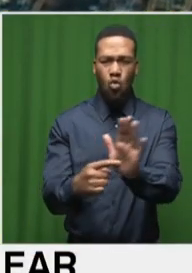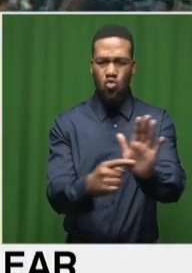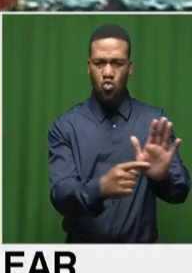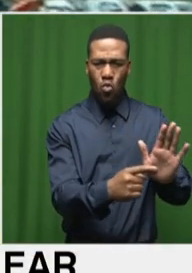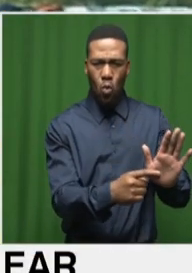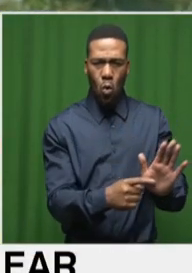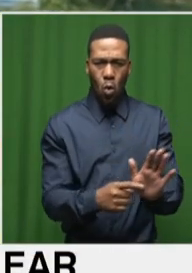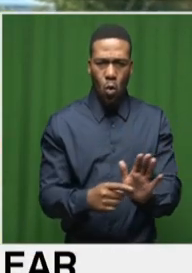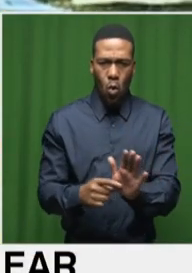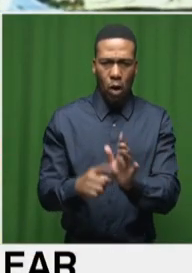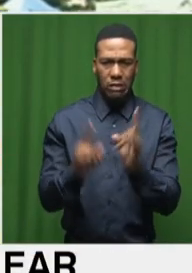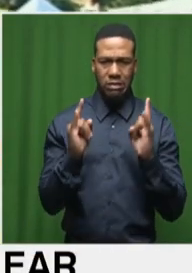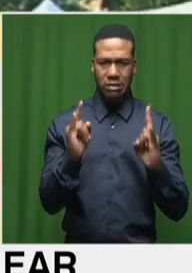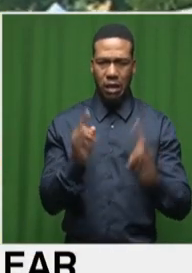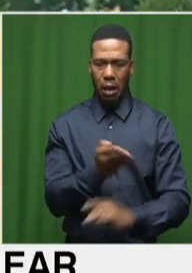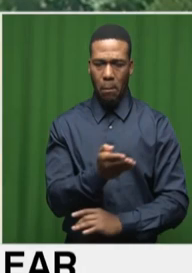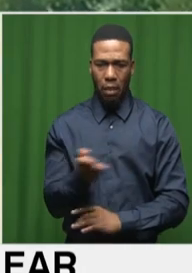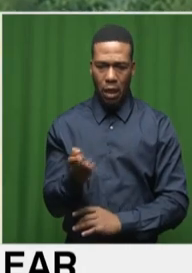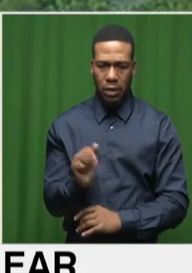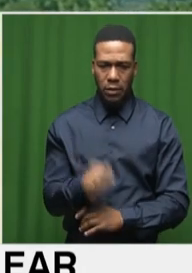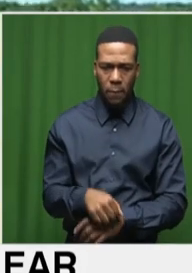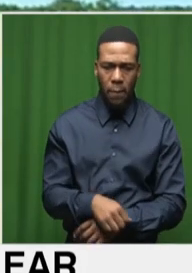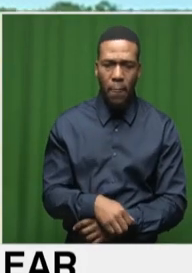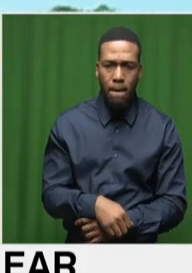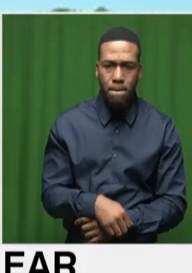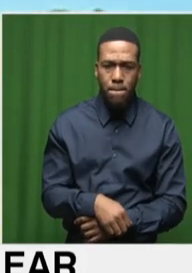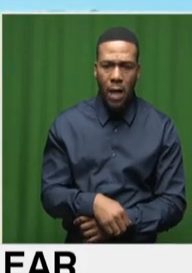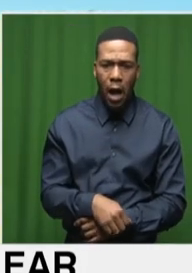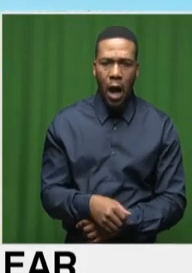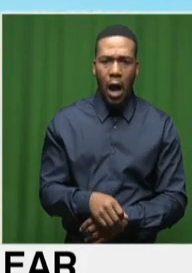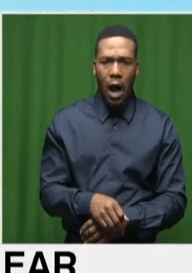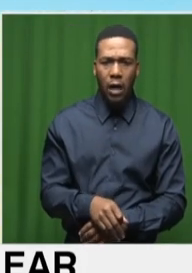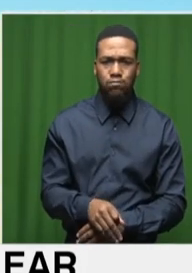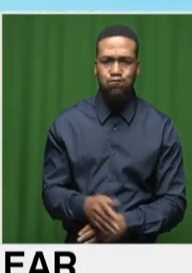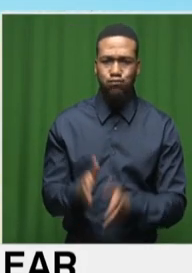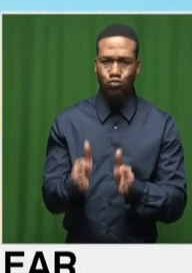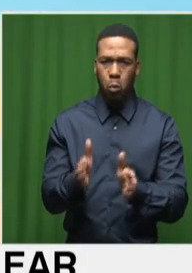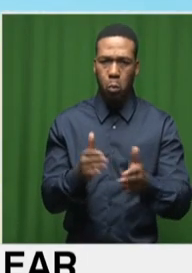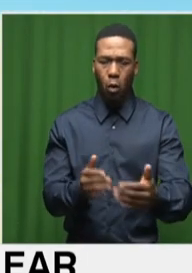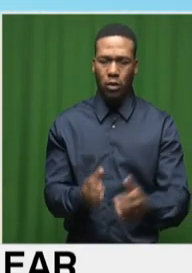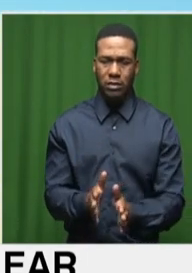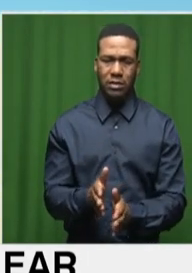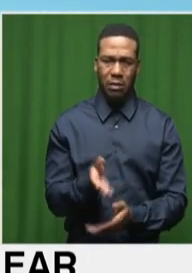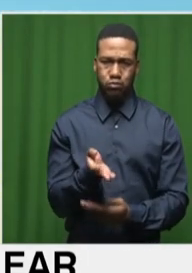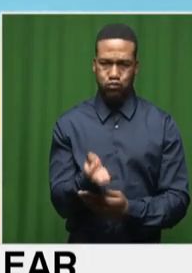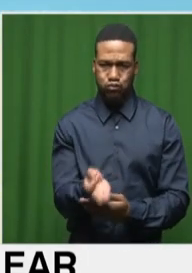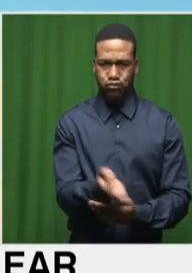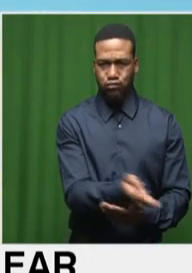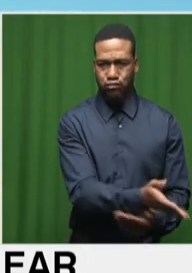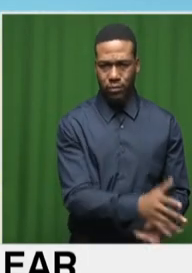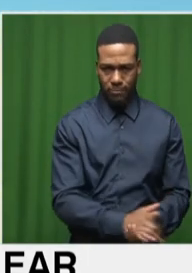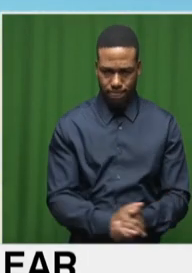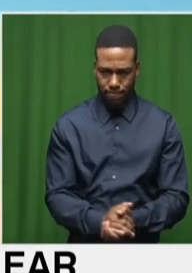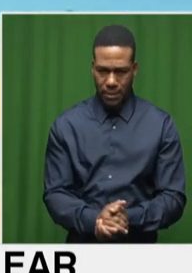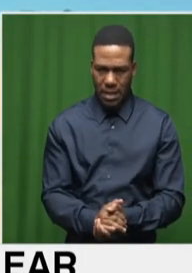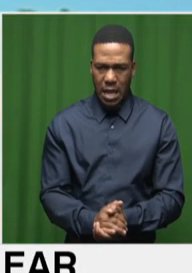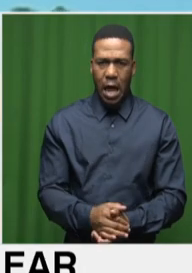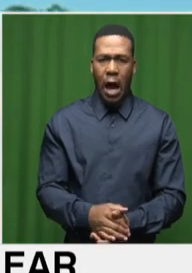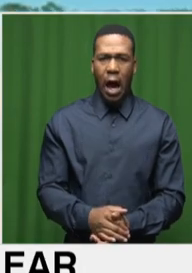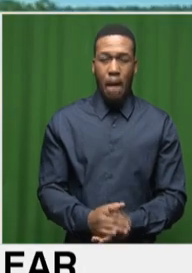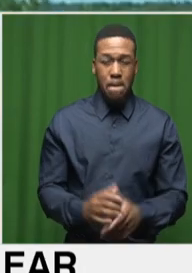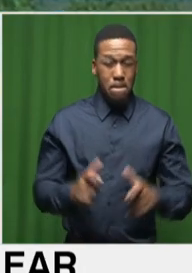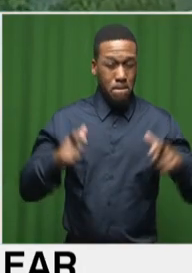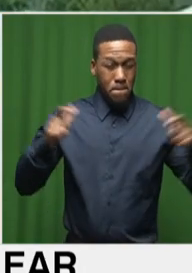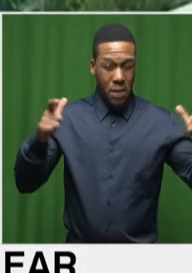are at the Tafelkop Stadium, where you can see the coffins that are here. It is a mass funeral. You did count 16